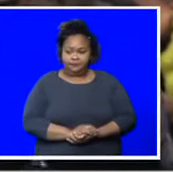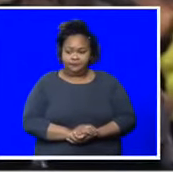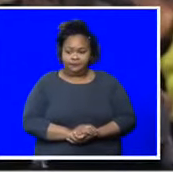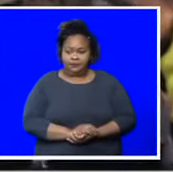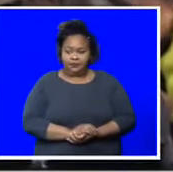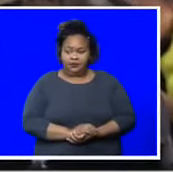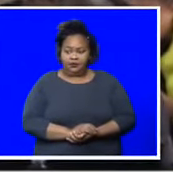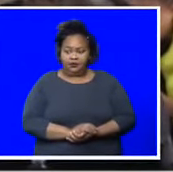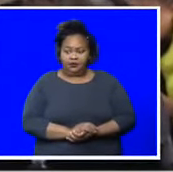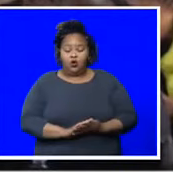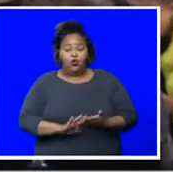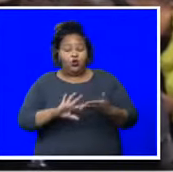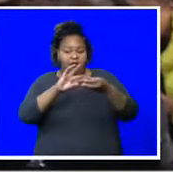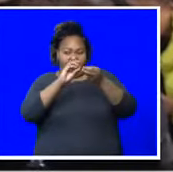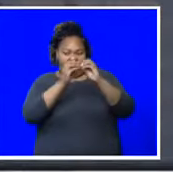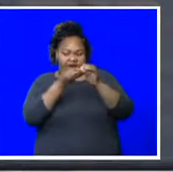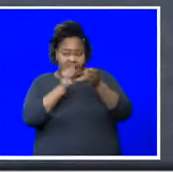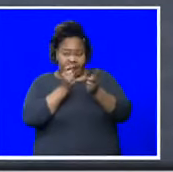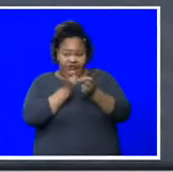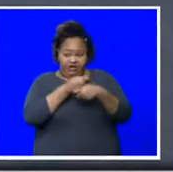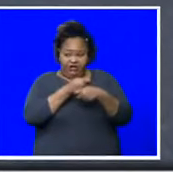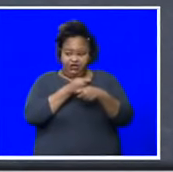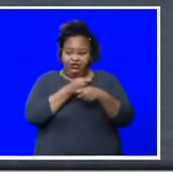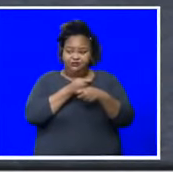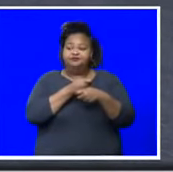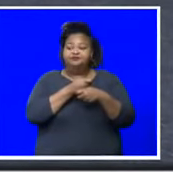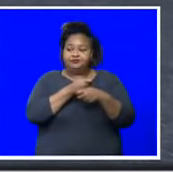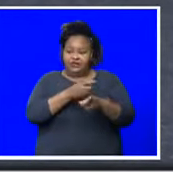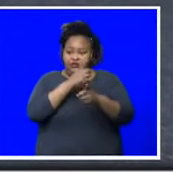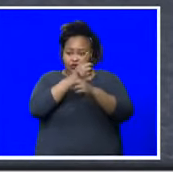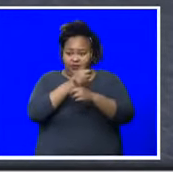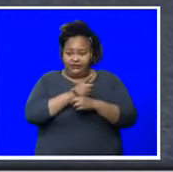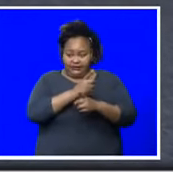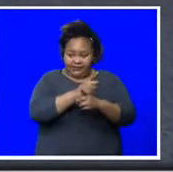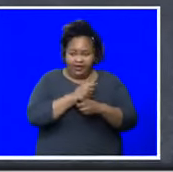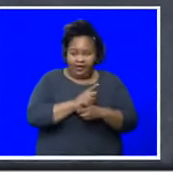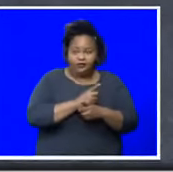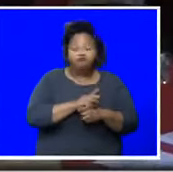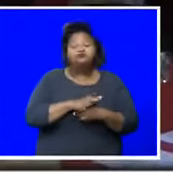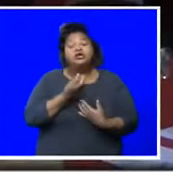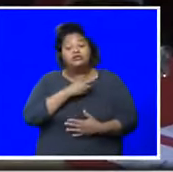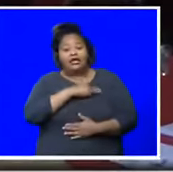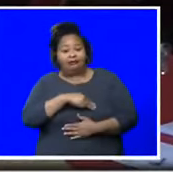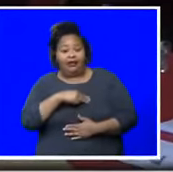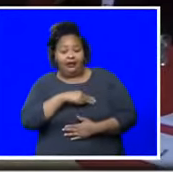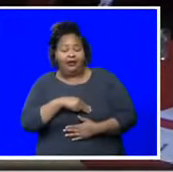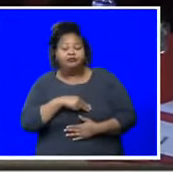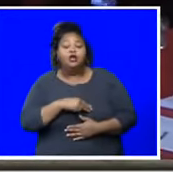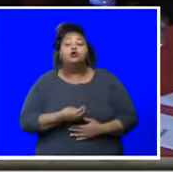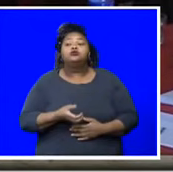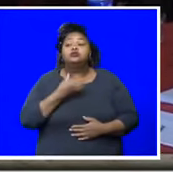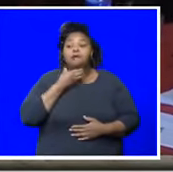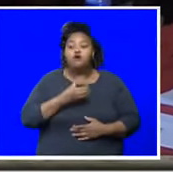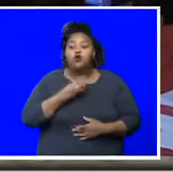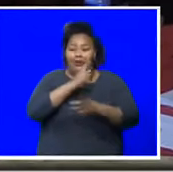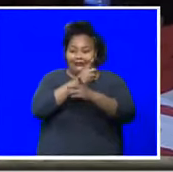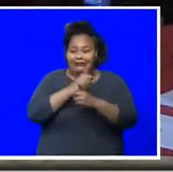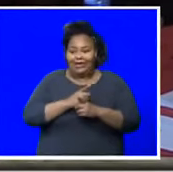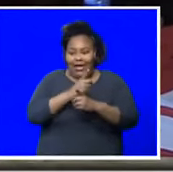that's it that's what propose abo lesitawuthela that's it impunga tiwabukete namuhla sifike lapho